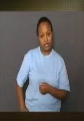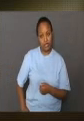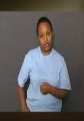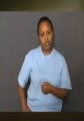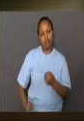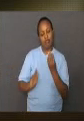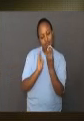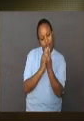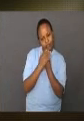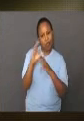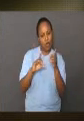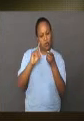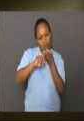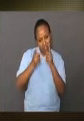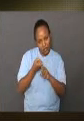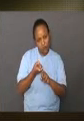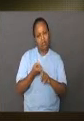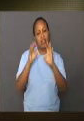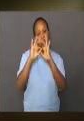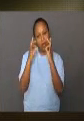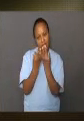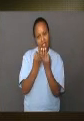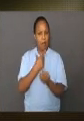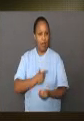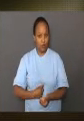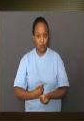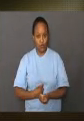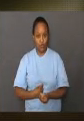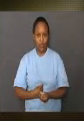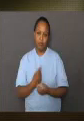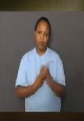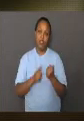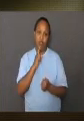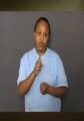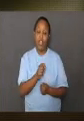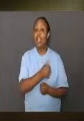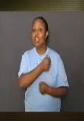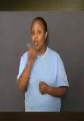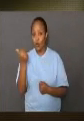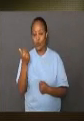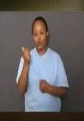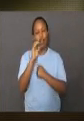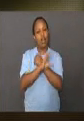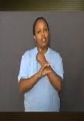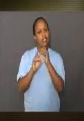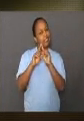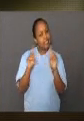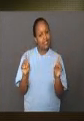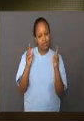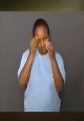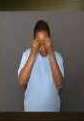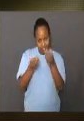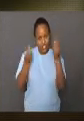favor their friends and family members while ignoring whole sections of